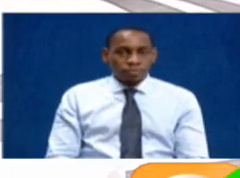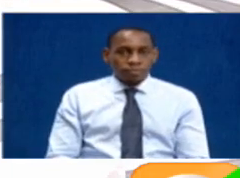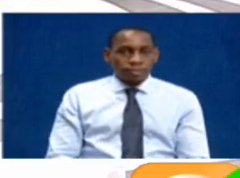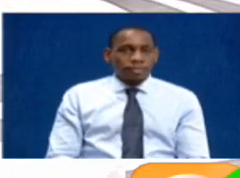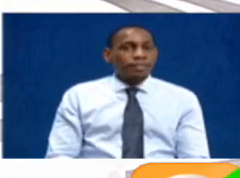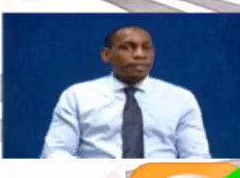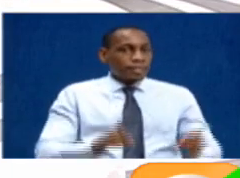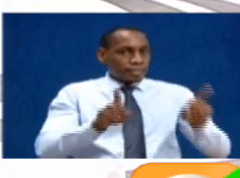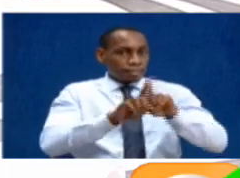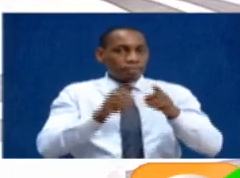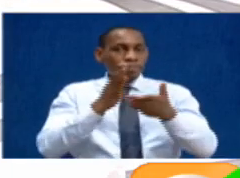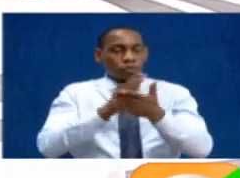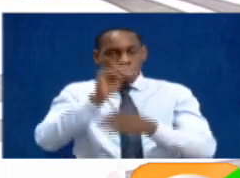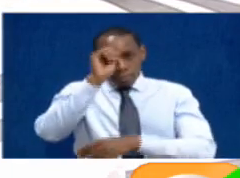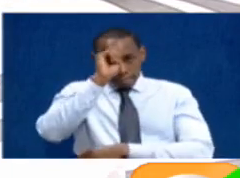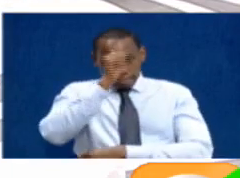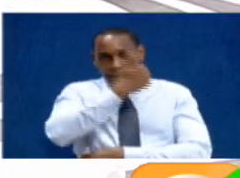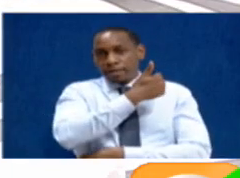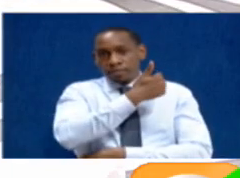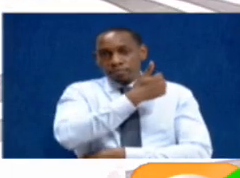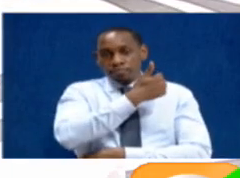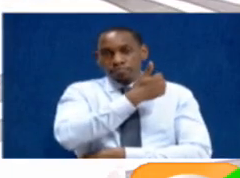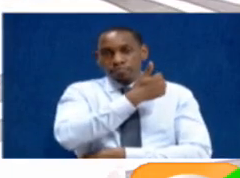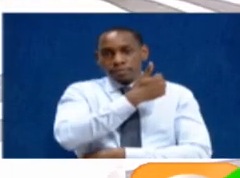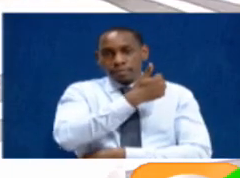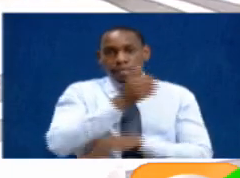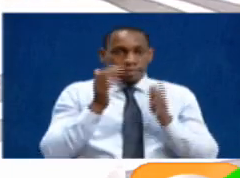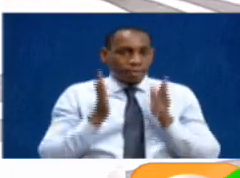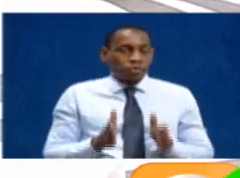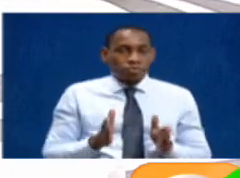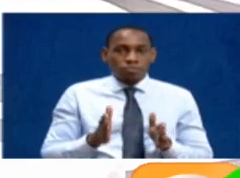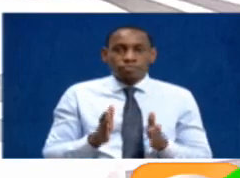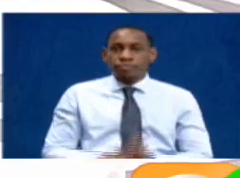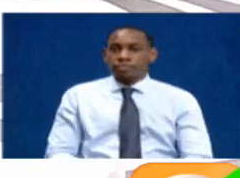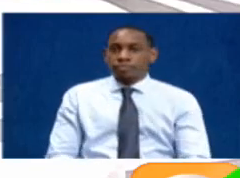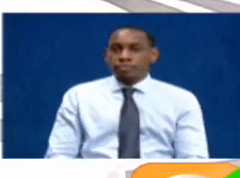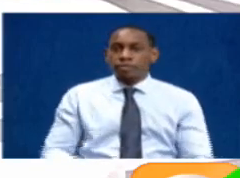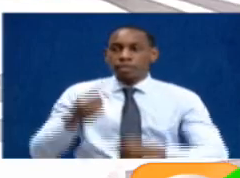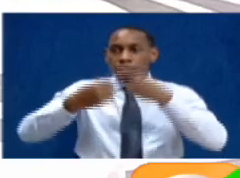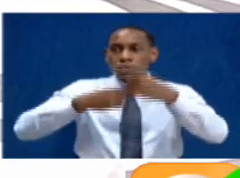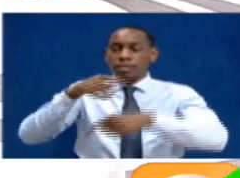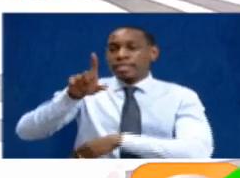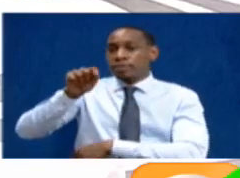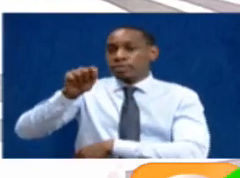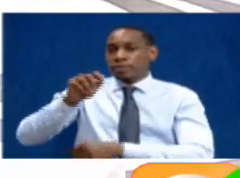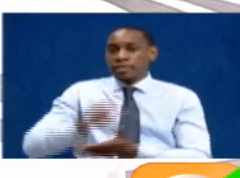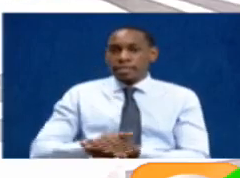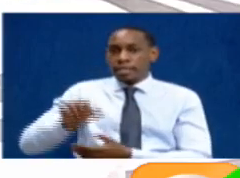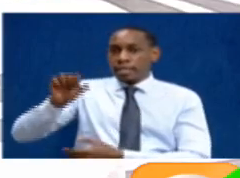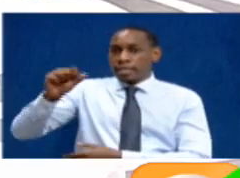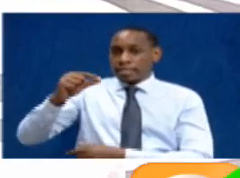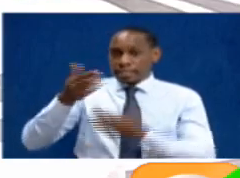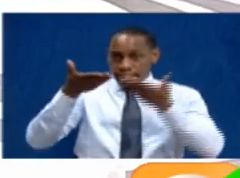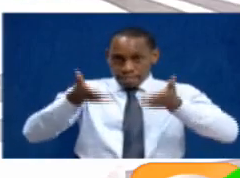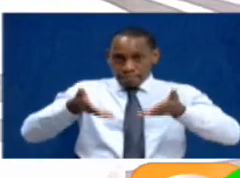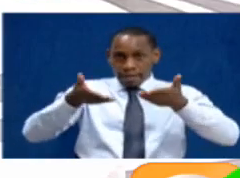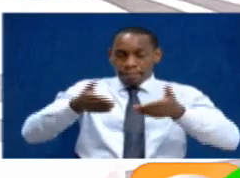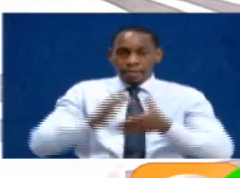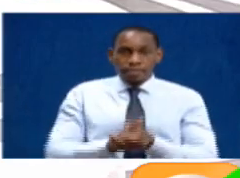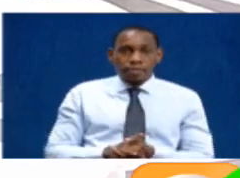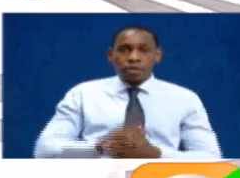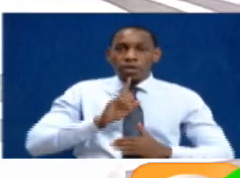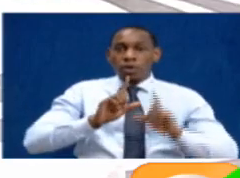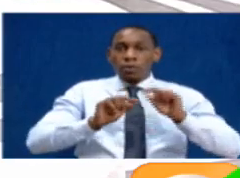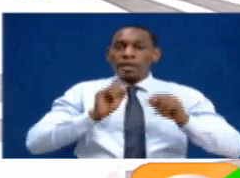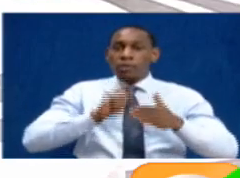but he's one of the bright. He is a bright man. Sons of this. He is a bright man. Yeah. Keep tweeting. SG is in the house. He